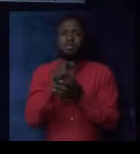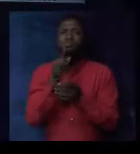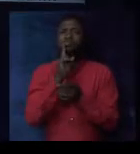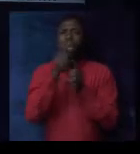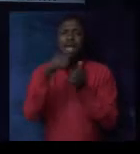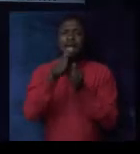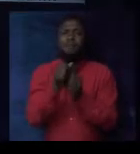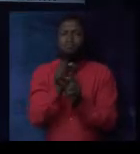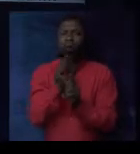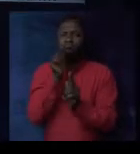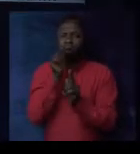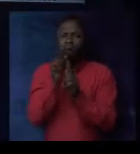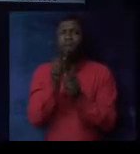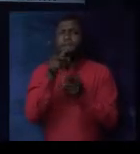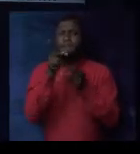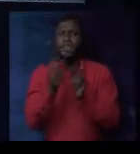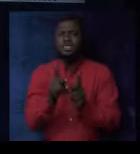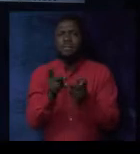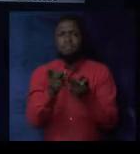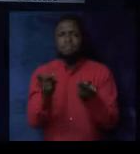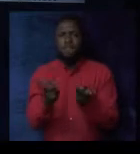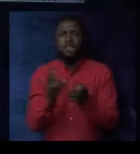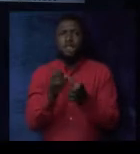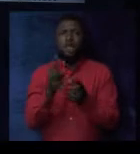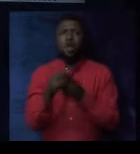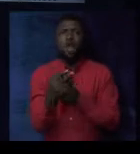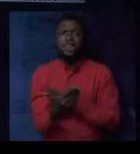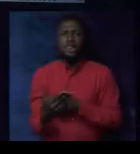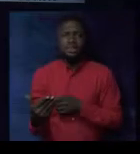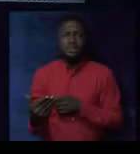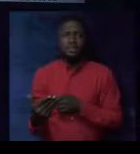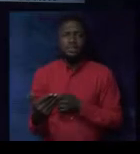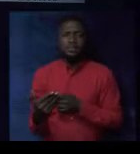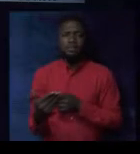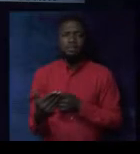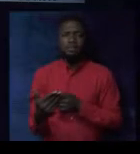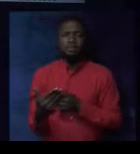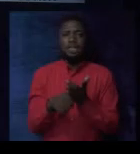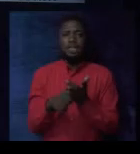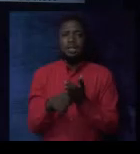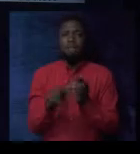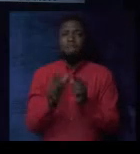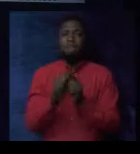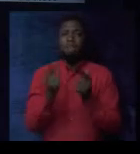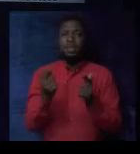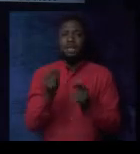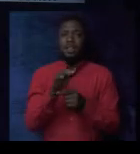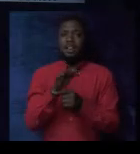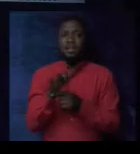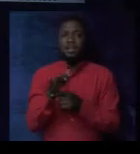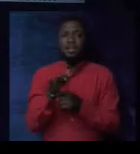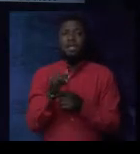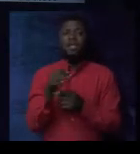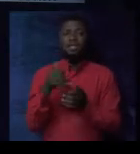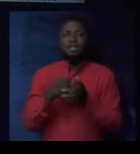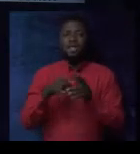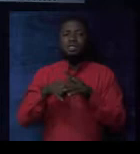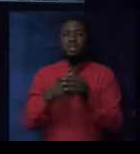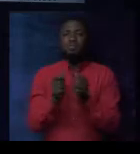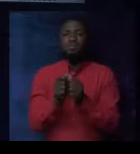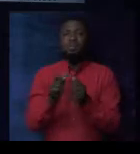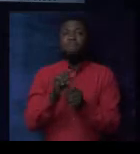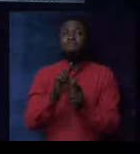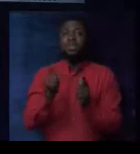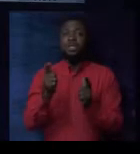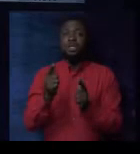to a particular person, place, or thing. Proper nouns will always